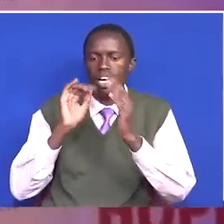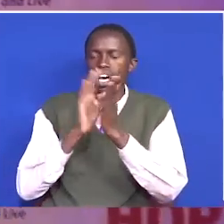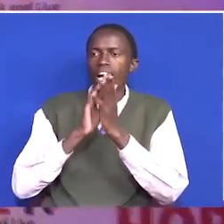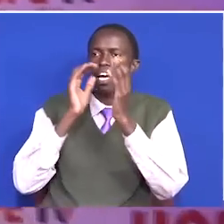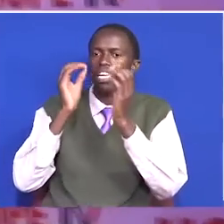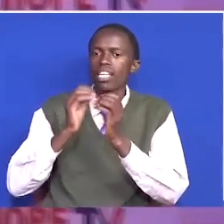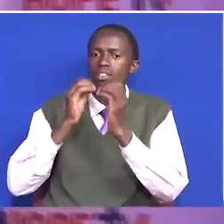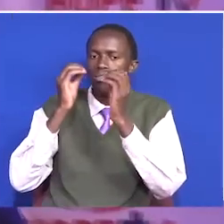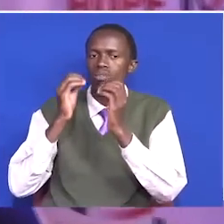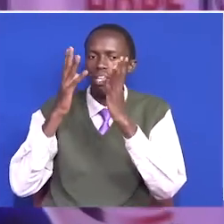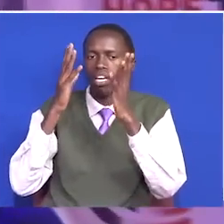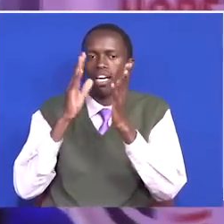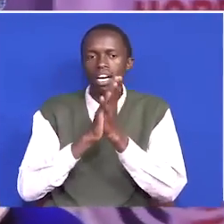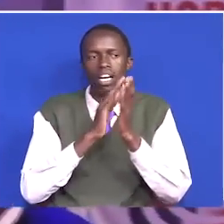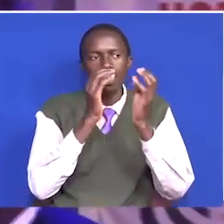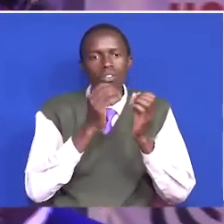Hallelujah, hallelujah.